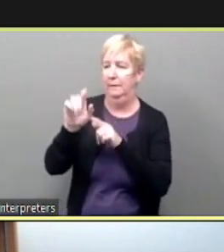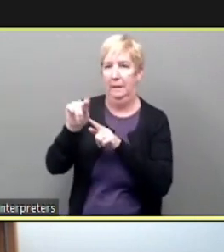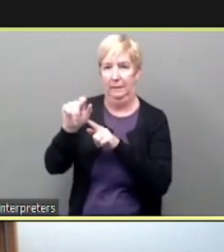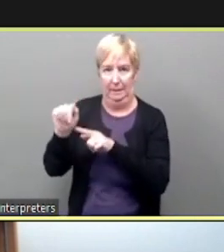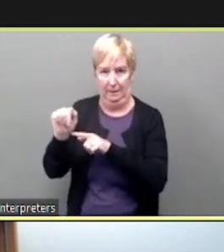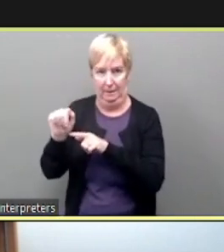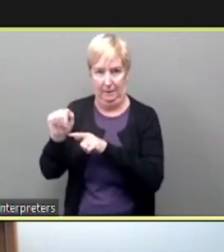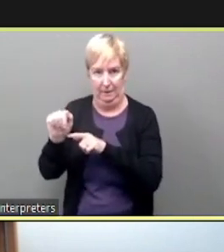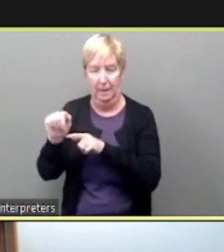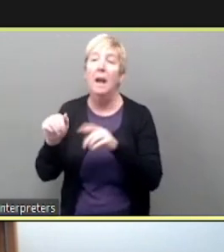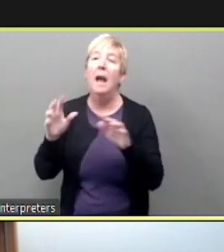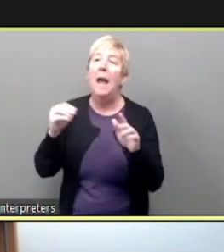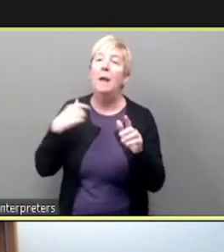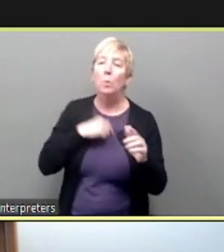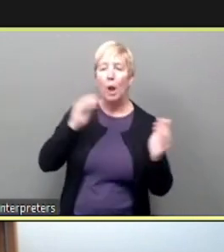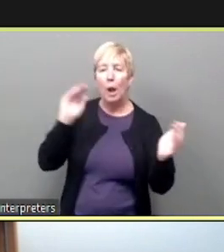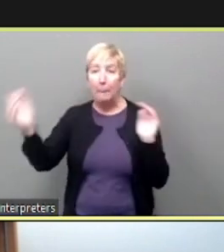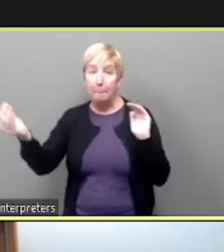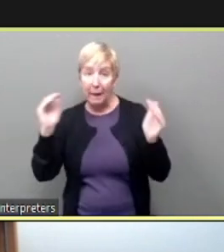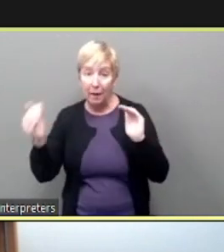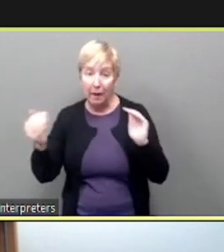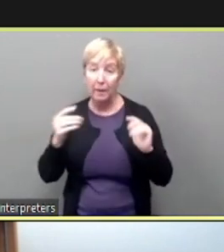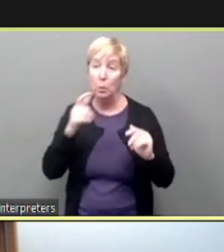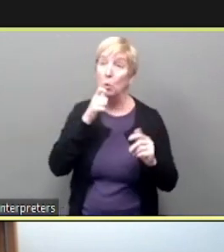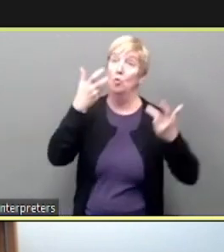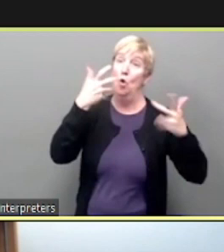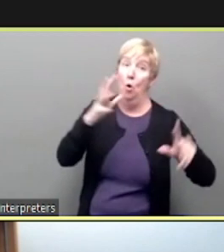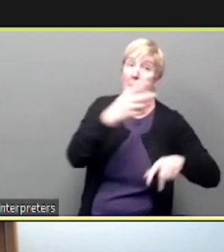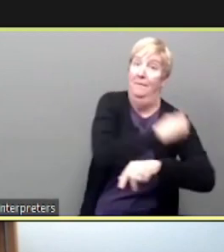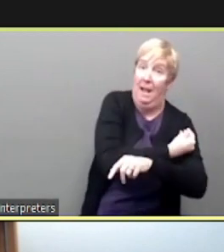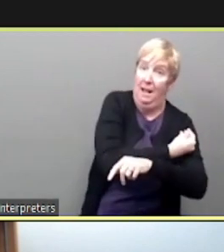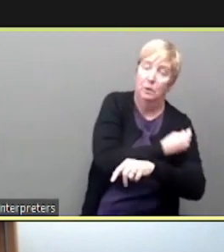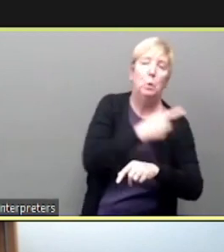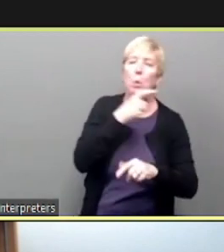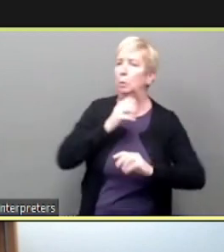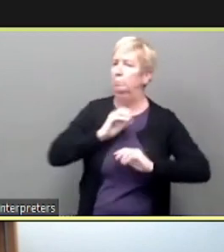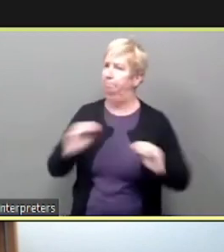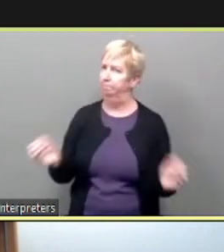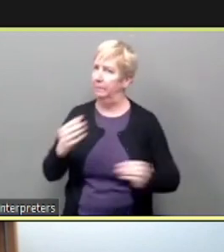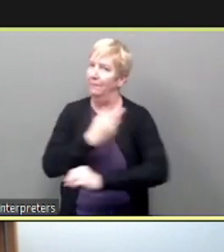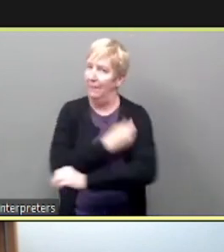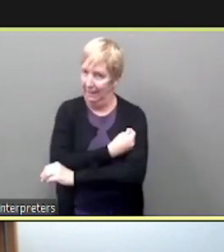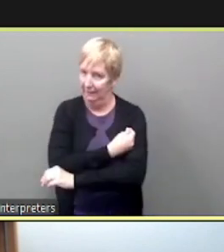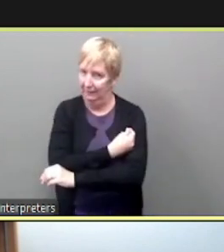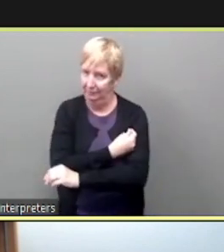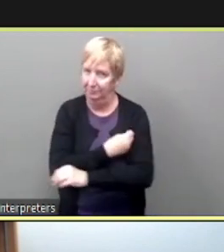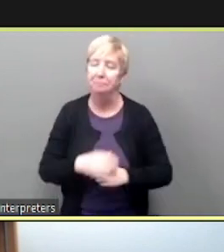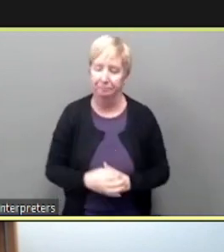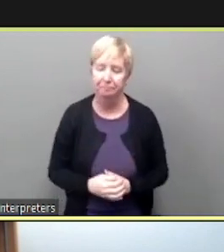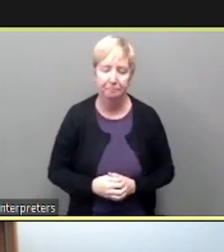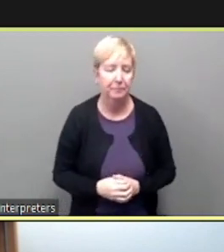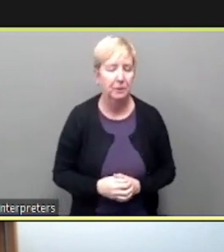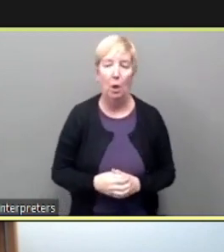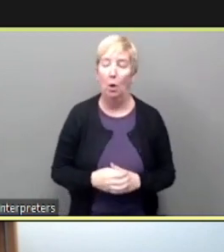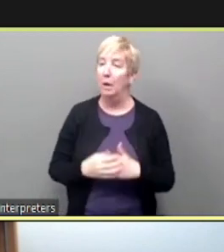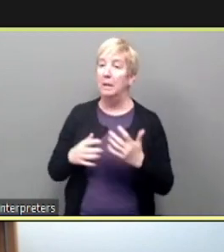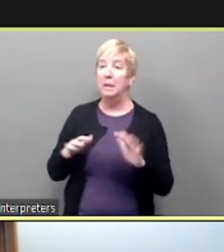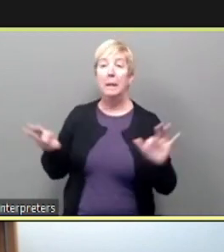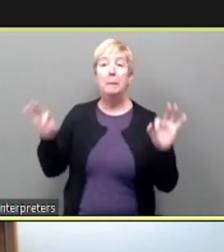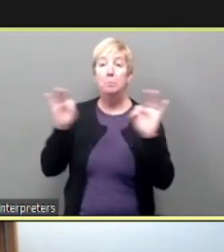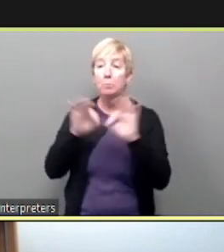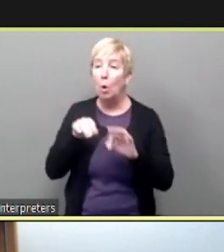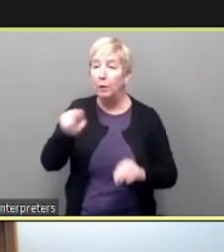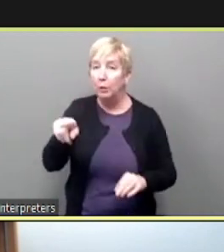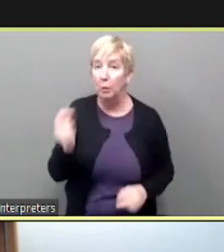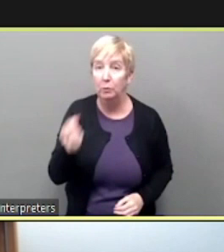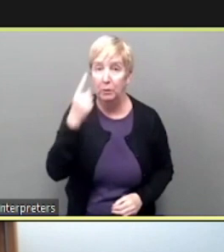those unvaccinated. And so, two important take-home messages: you can vastly reduce